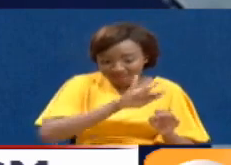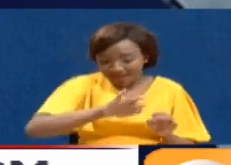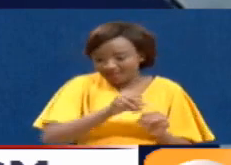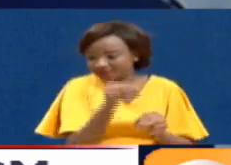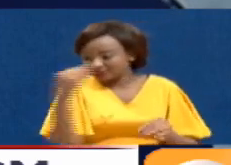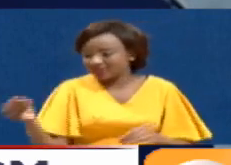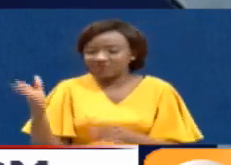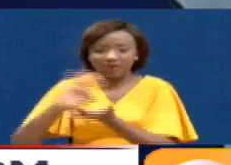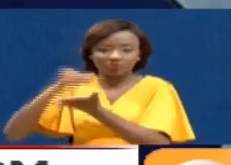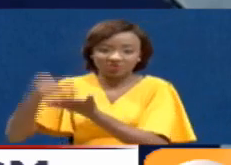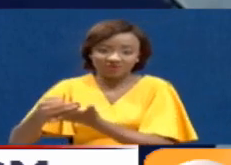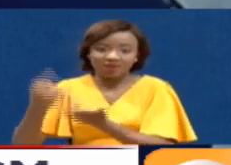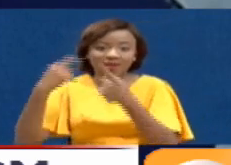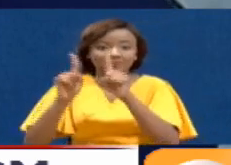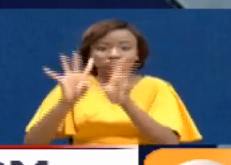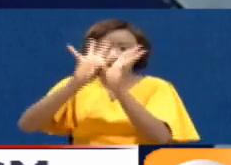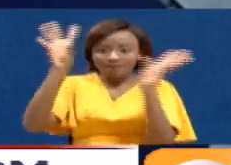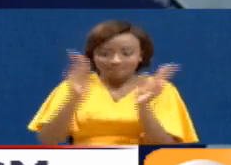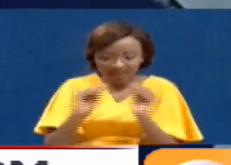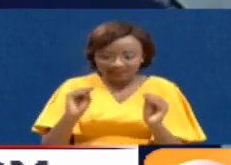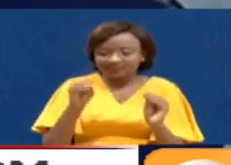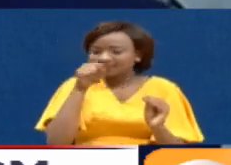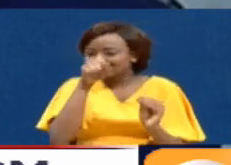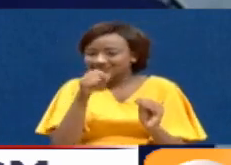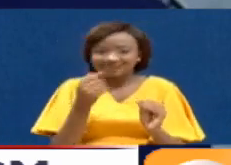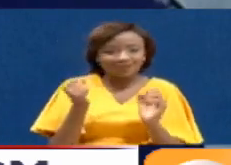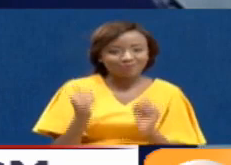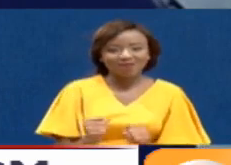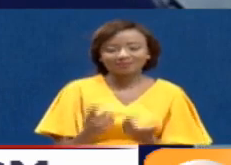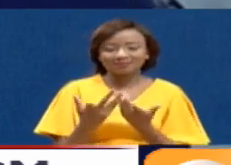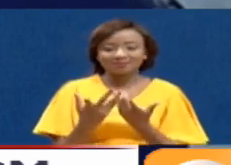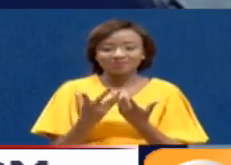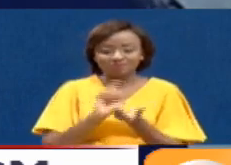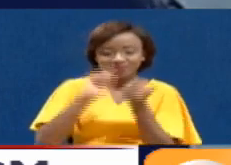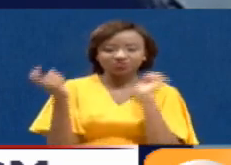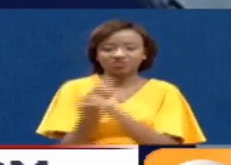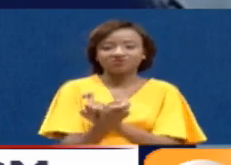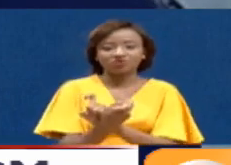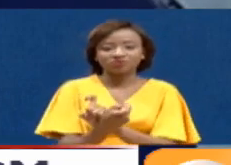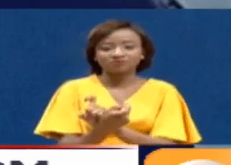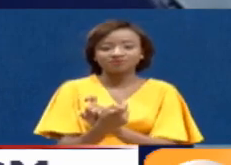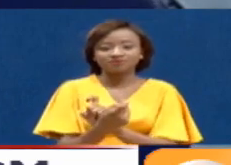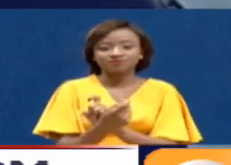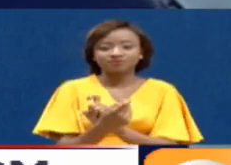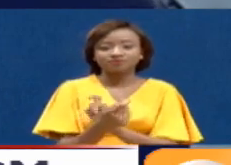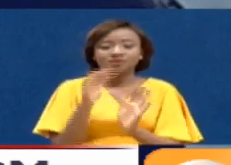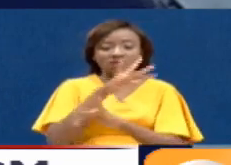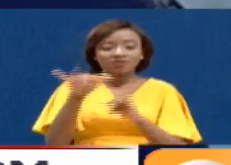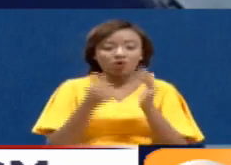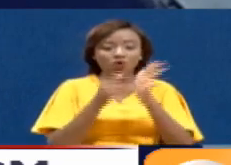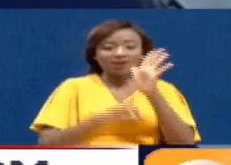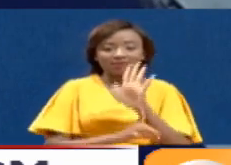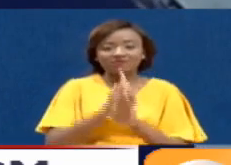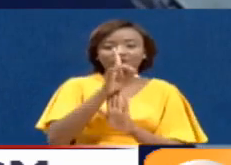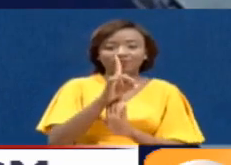thing should be that budget should basically be radically transformed. The entire development estimates